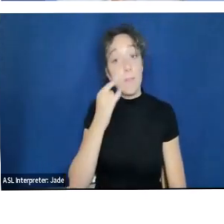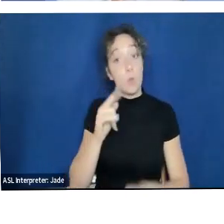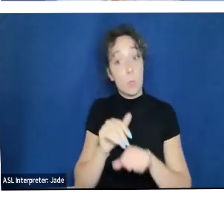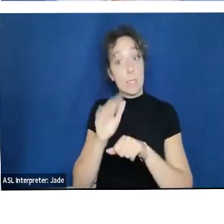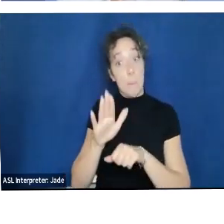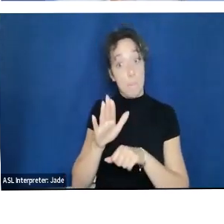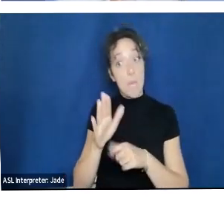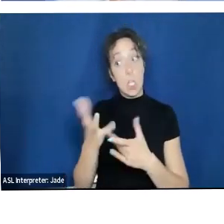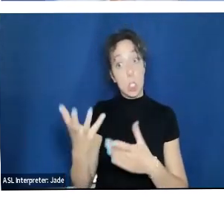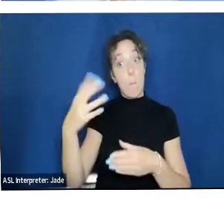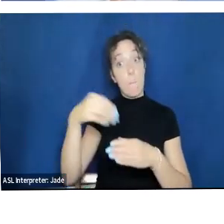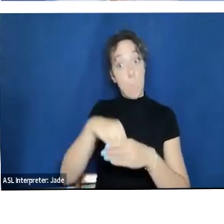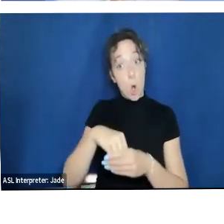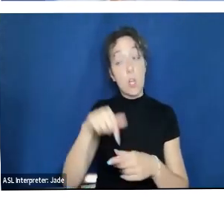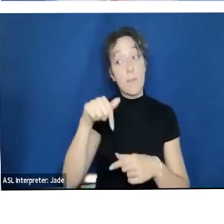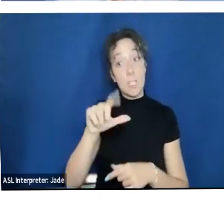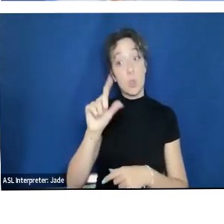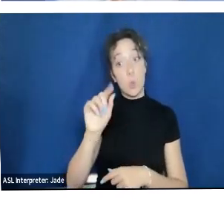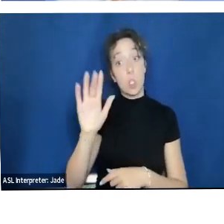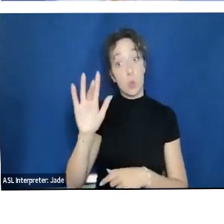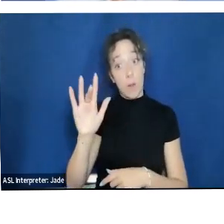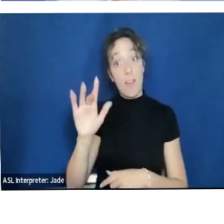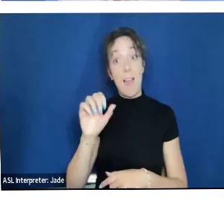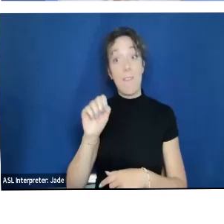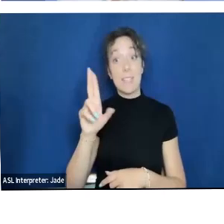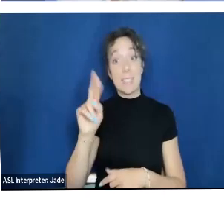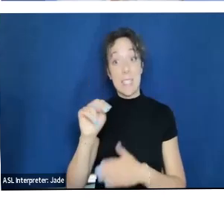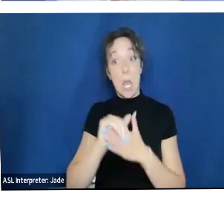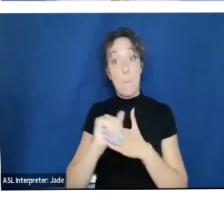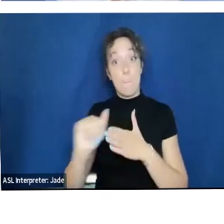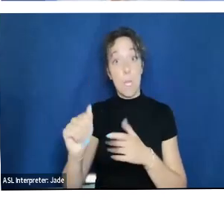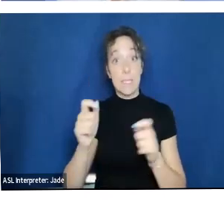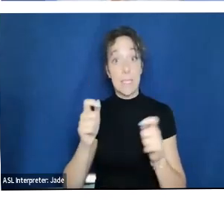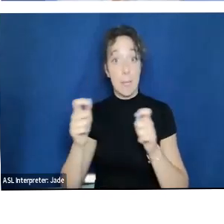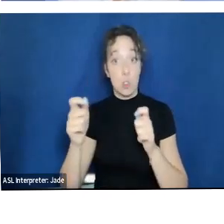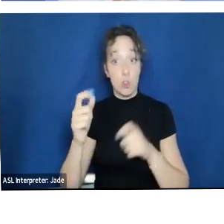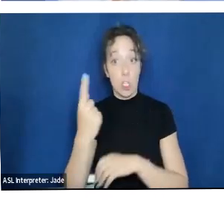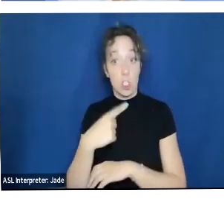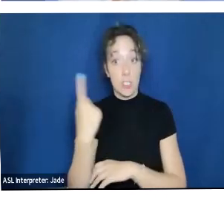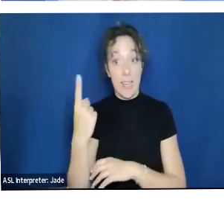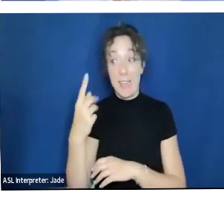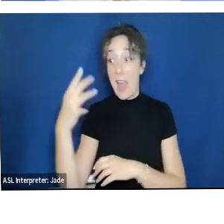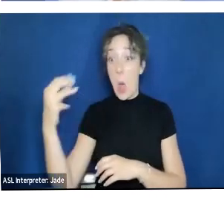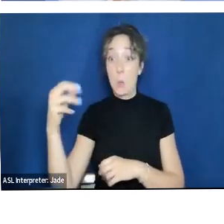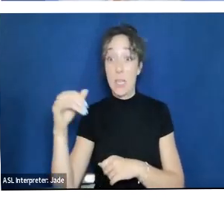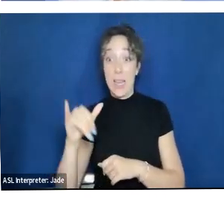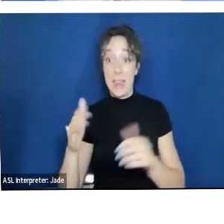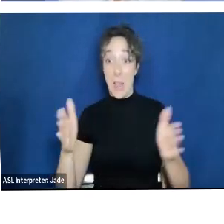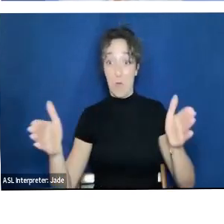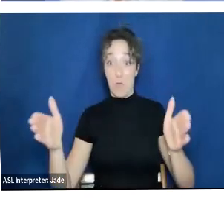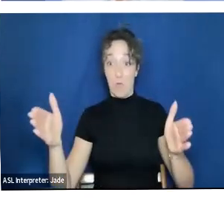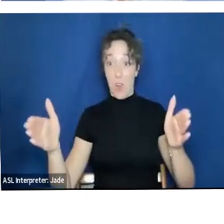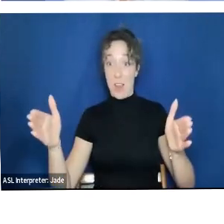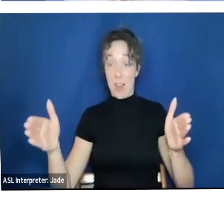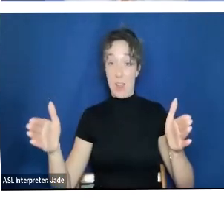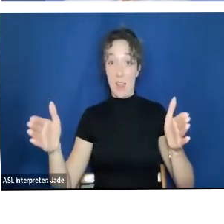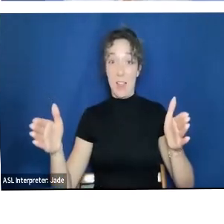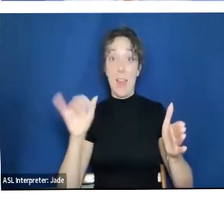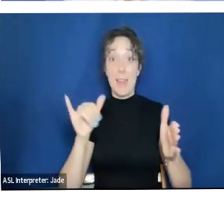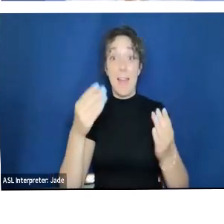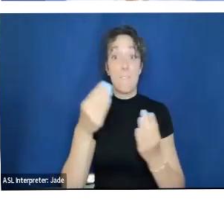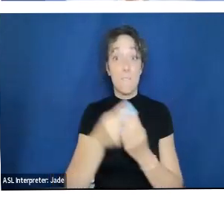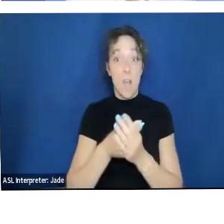this 2025 SunBucks administration dates outside of that range, the file will be